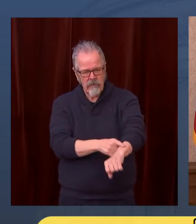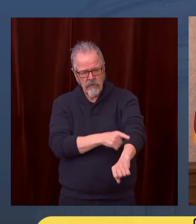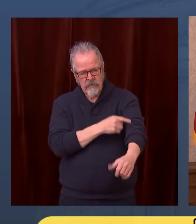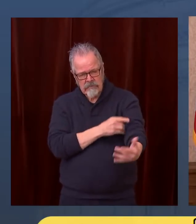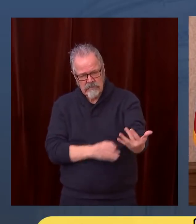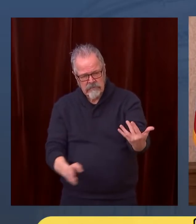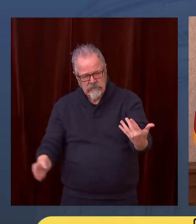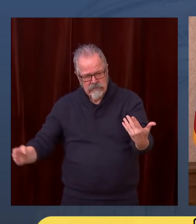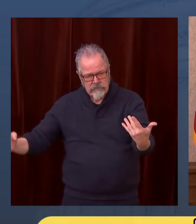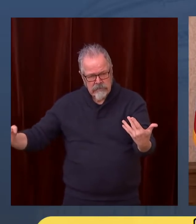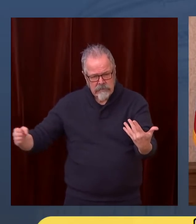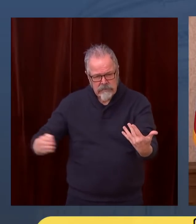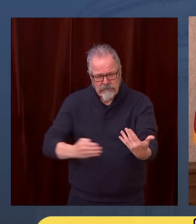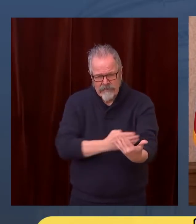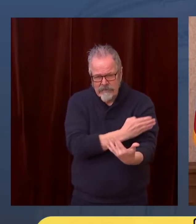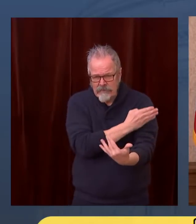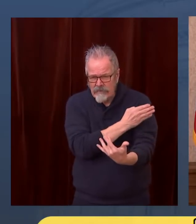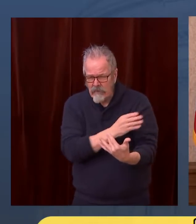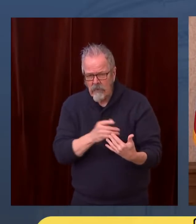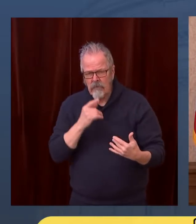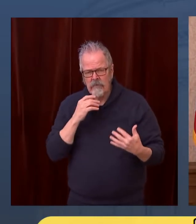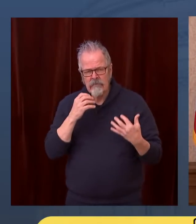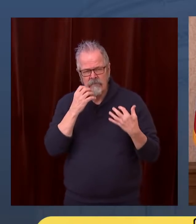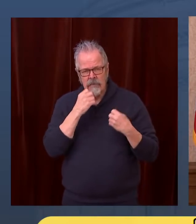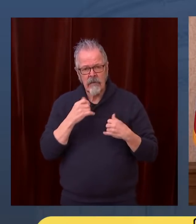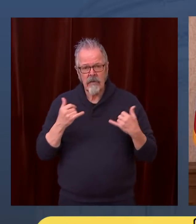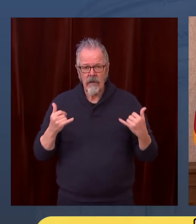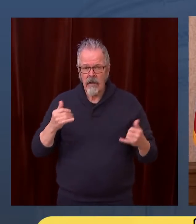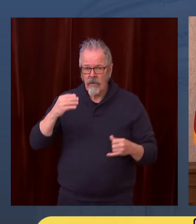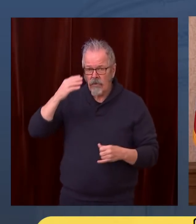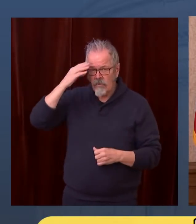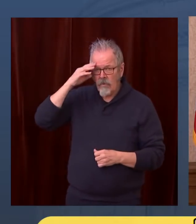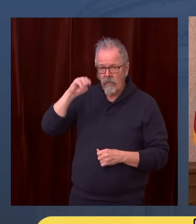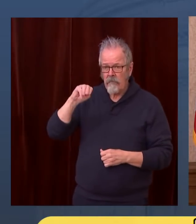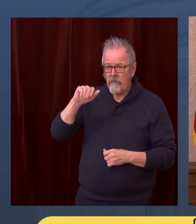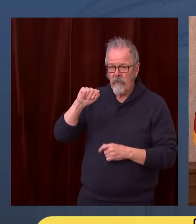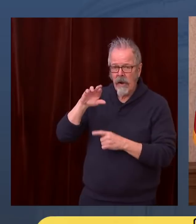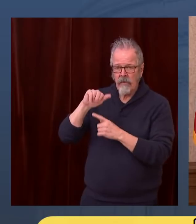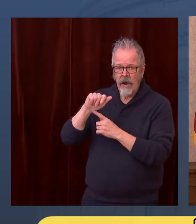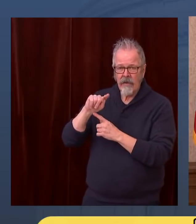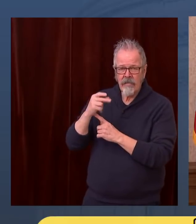you may think of it as a marathon. I've never run a marathon. I respect those that do.